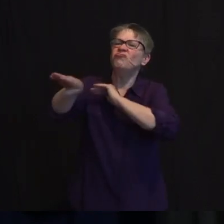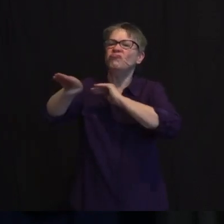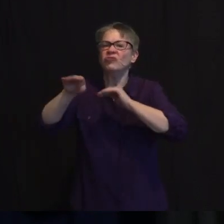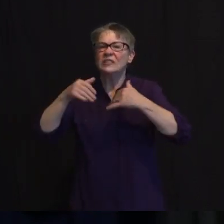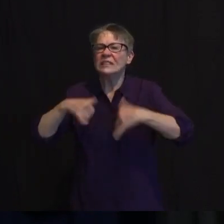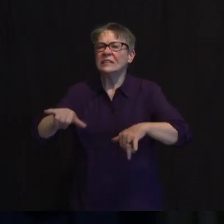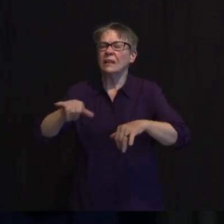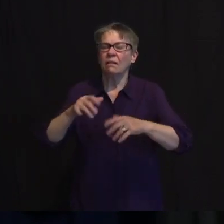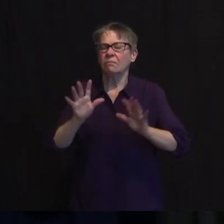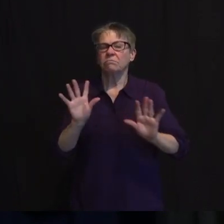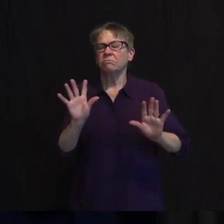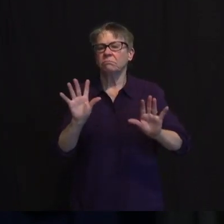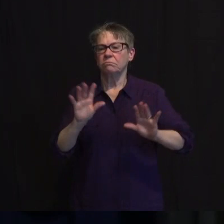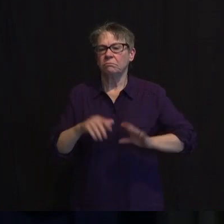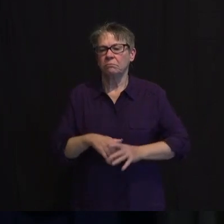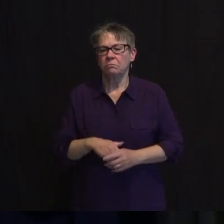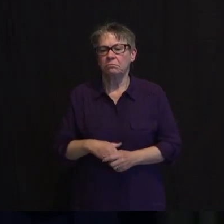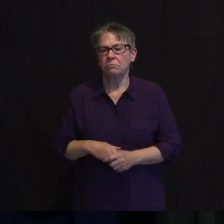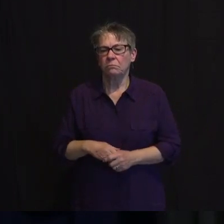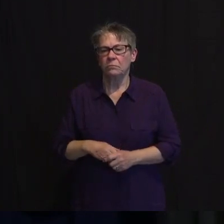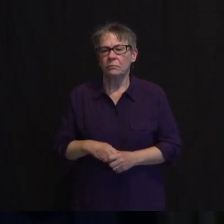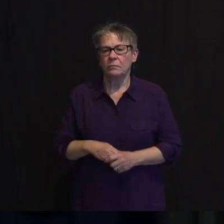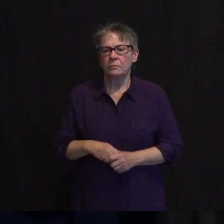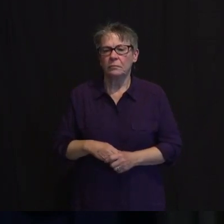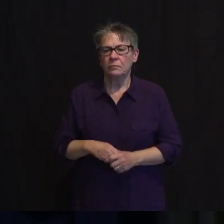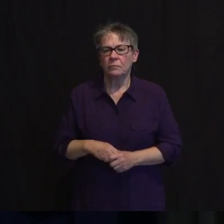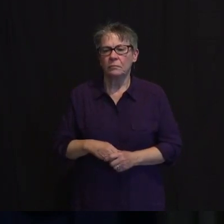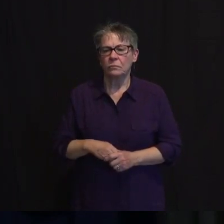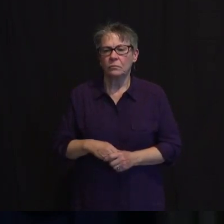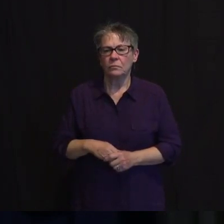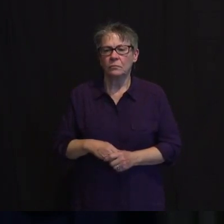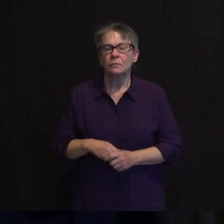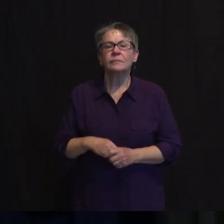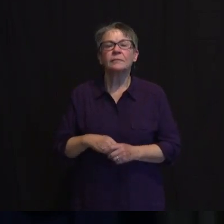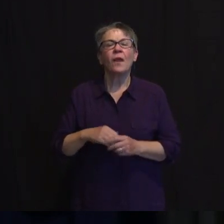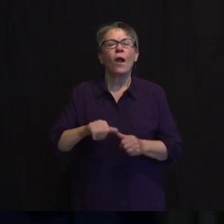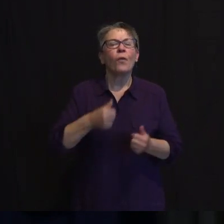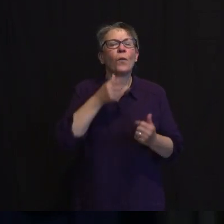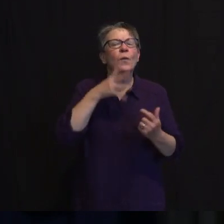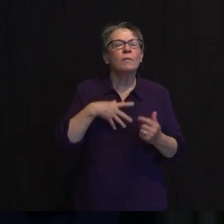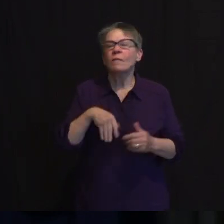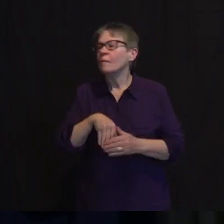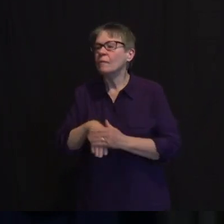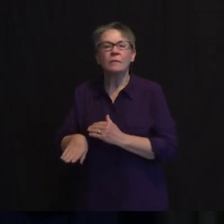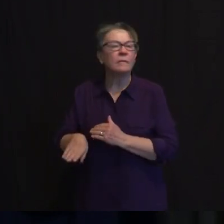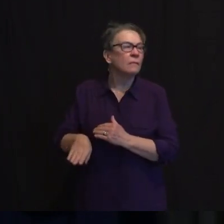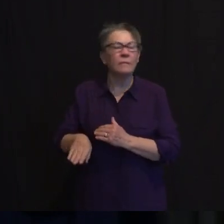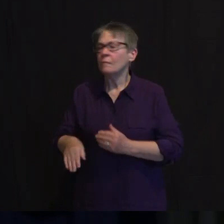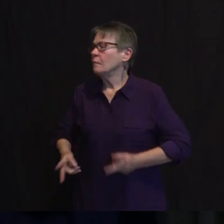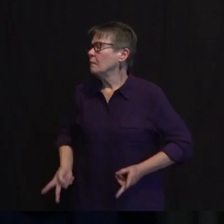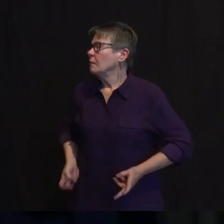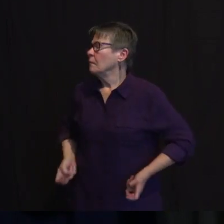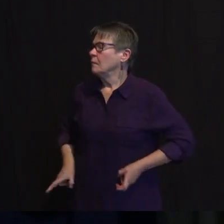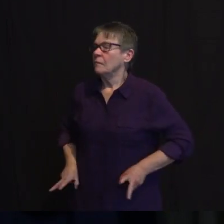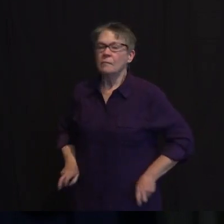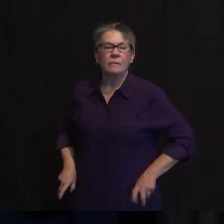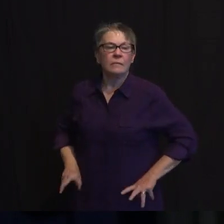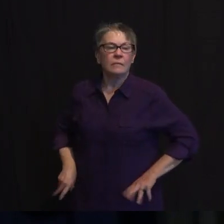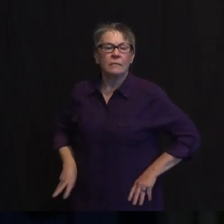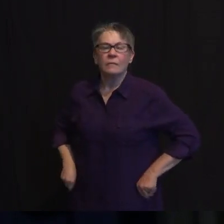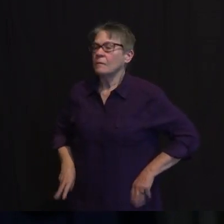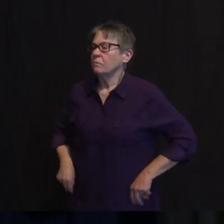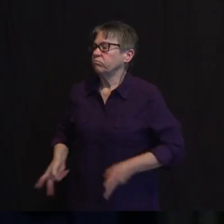shoplifting got out into the parking lot, spit on one of the employees, got into her vehicle, and proceeded to reverse, almost striking another employee. So she